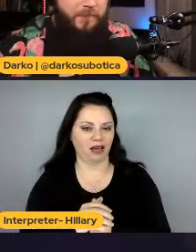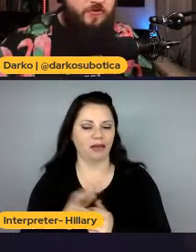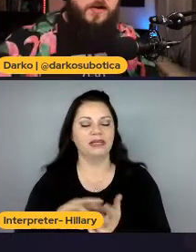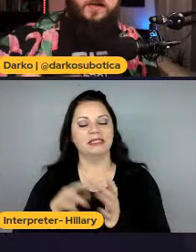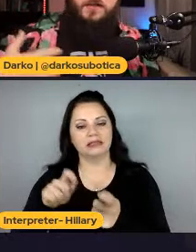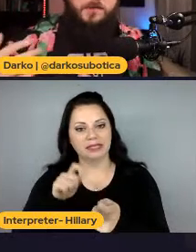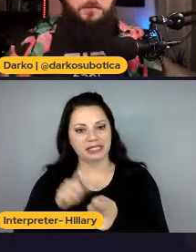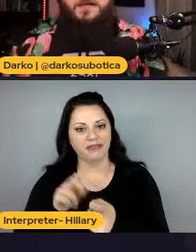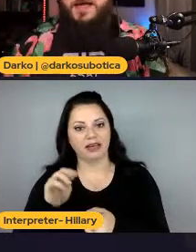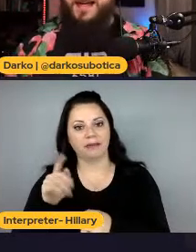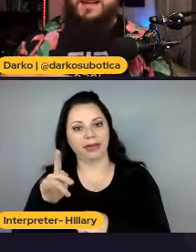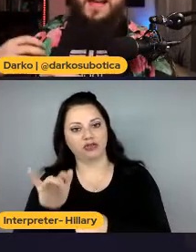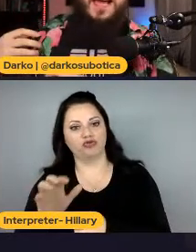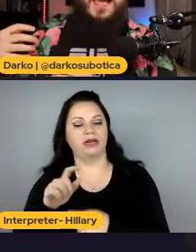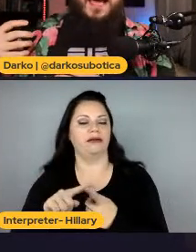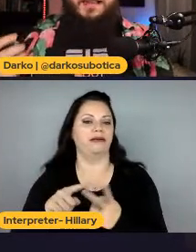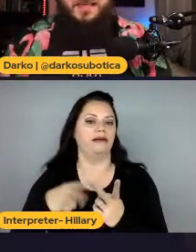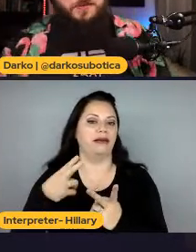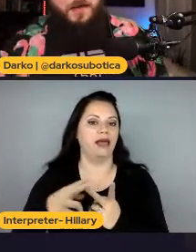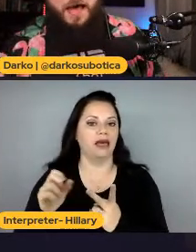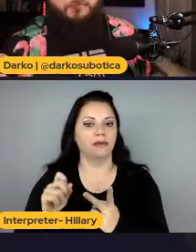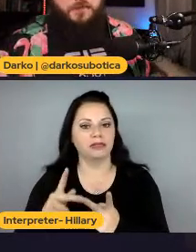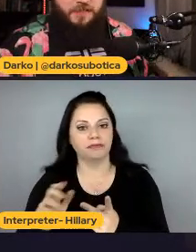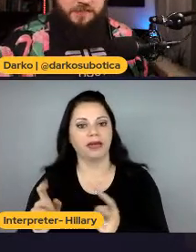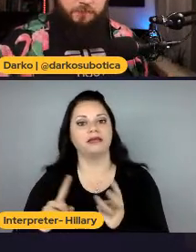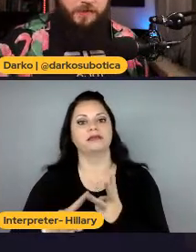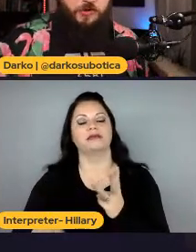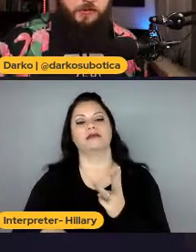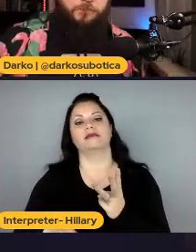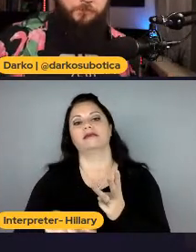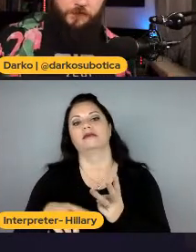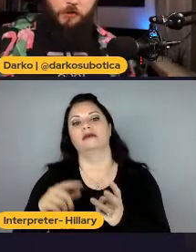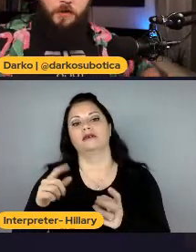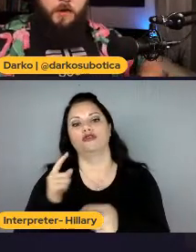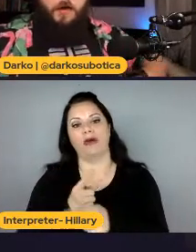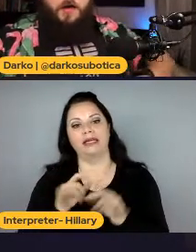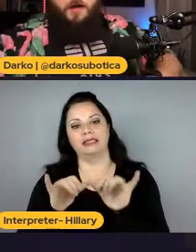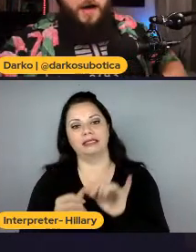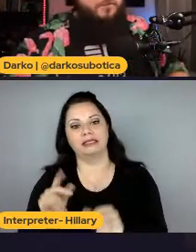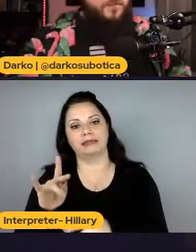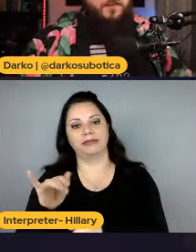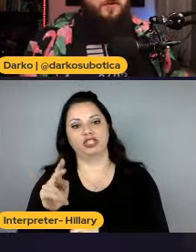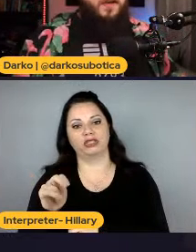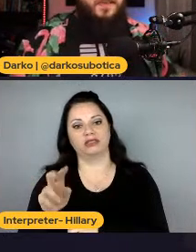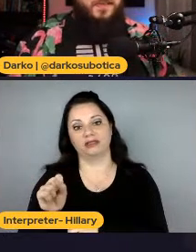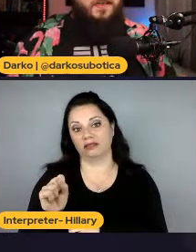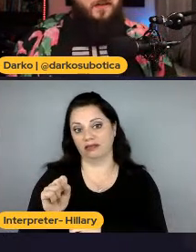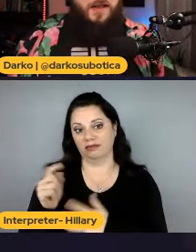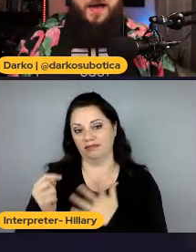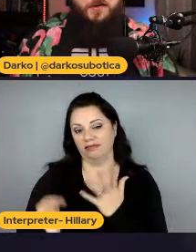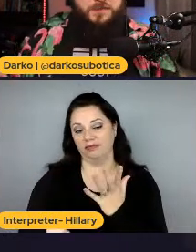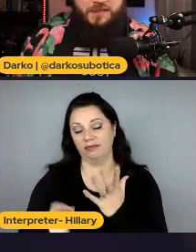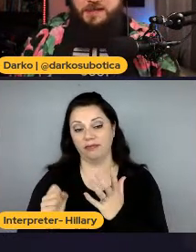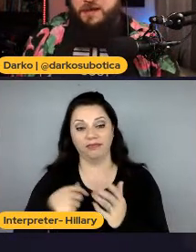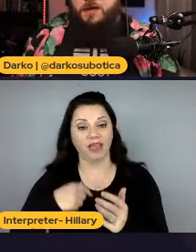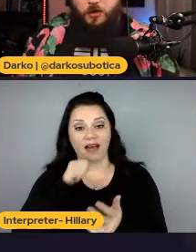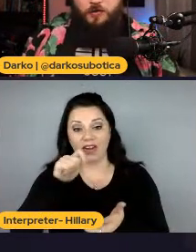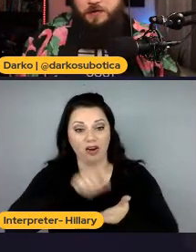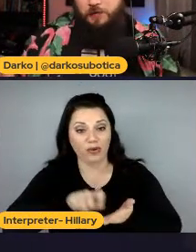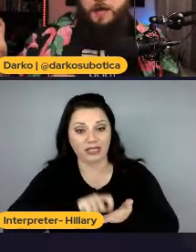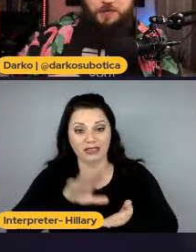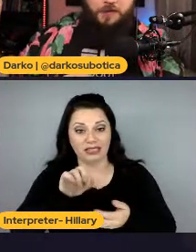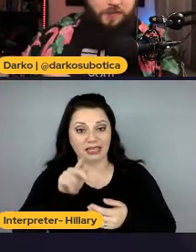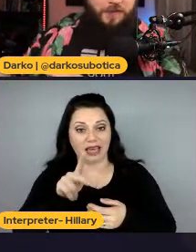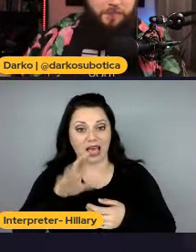specific metric and namespace, and it needs to have these dimensions. So I have not written a single line of CDK